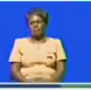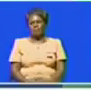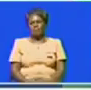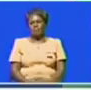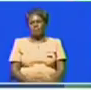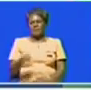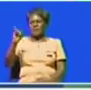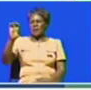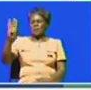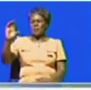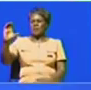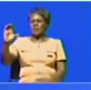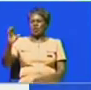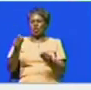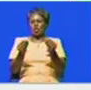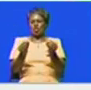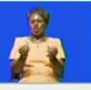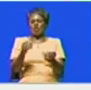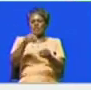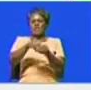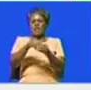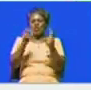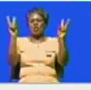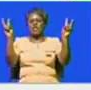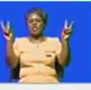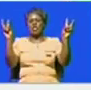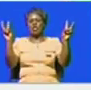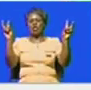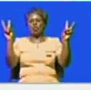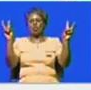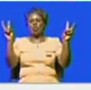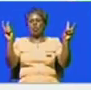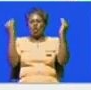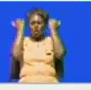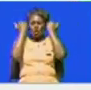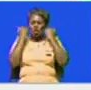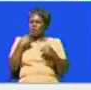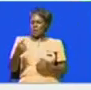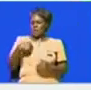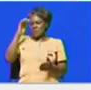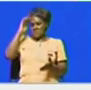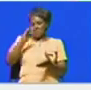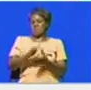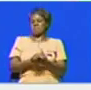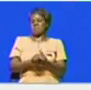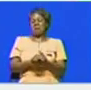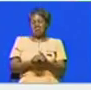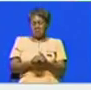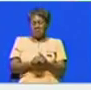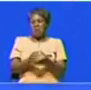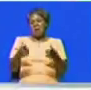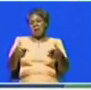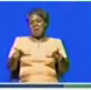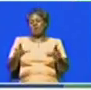IEBC is able to tweak those little internal issues that the court raised, then I believe they should be able and will be